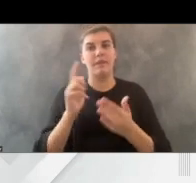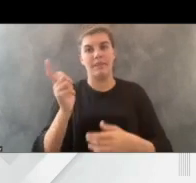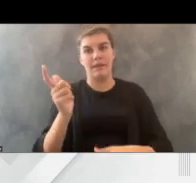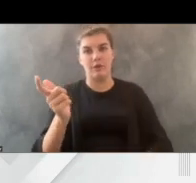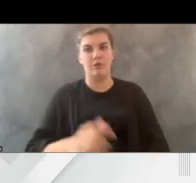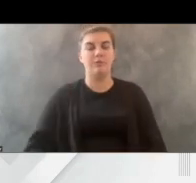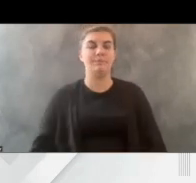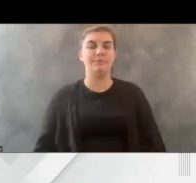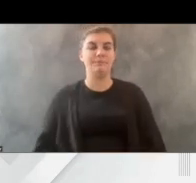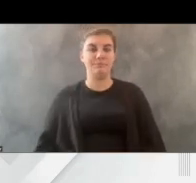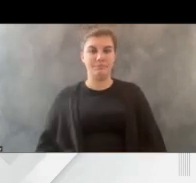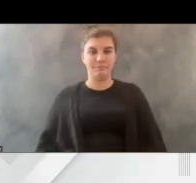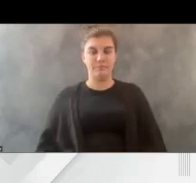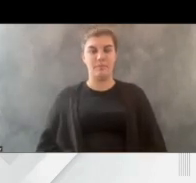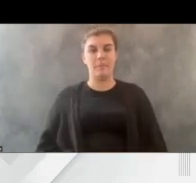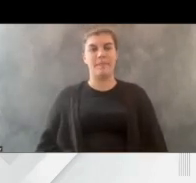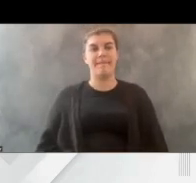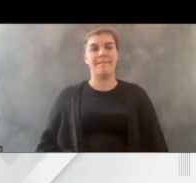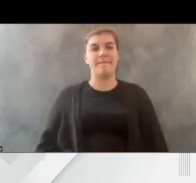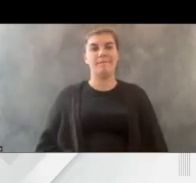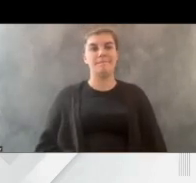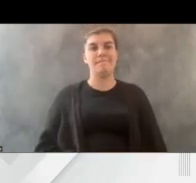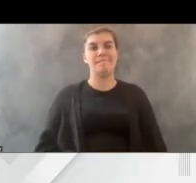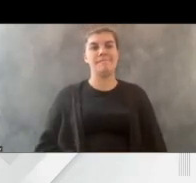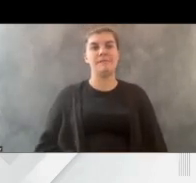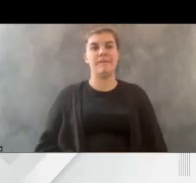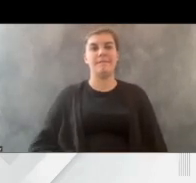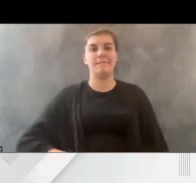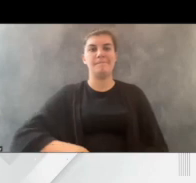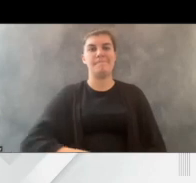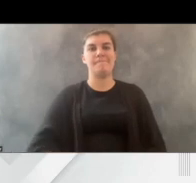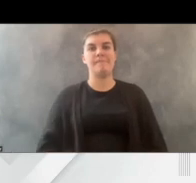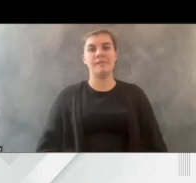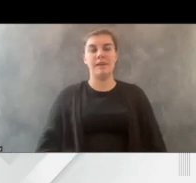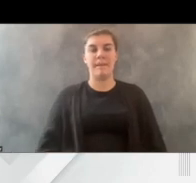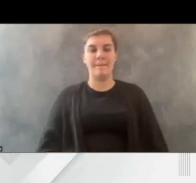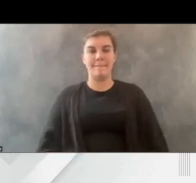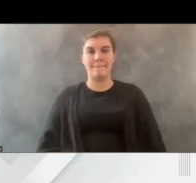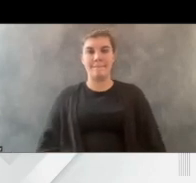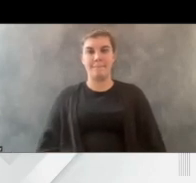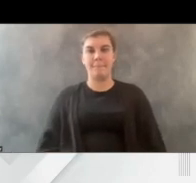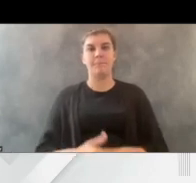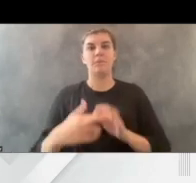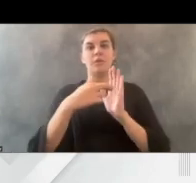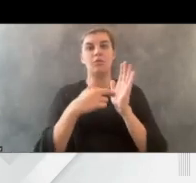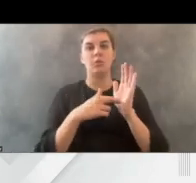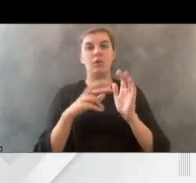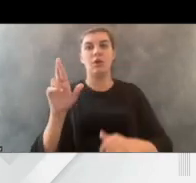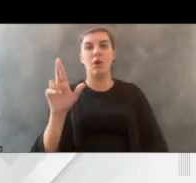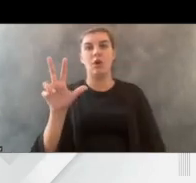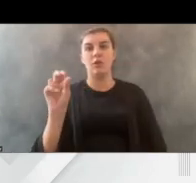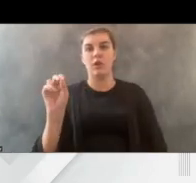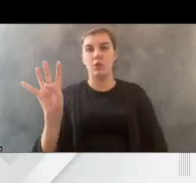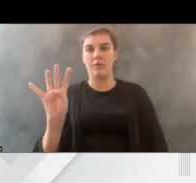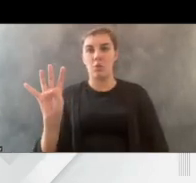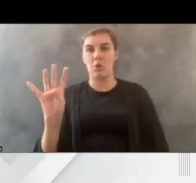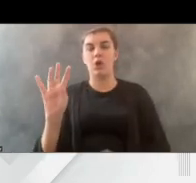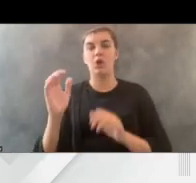R302.6 also addressed limitations on horizontal openings and surfaces at grade rail